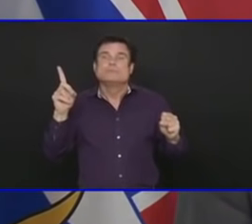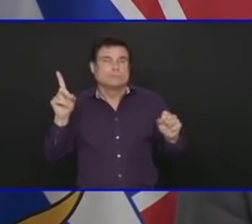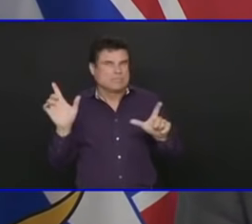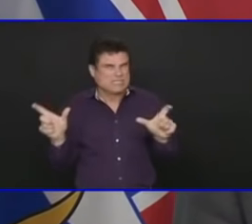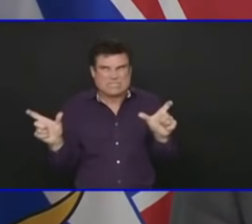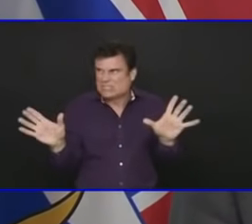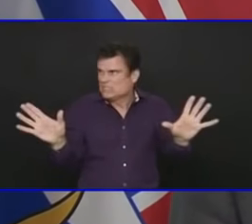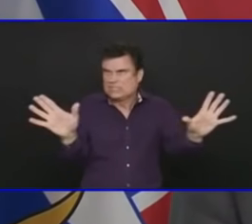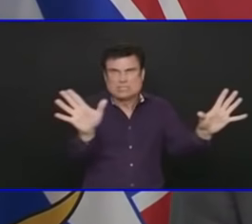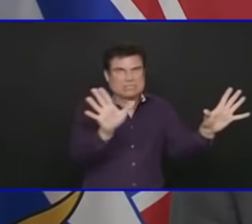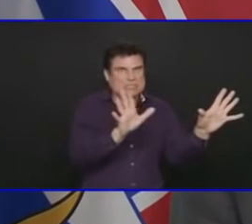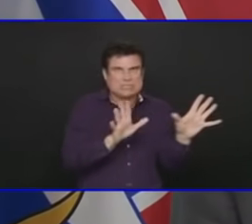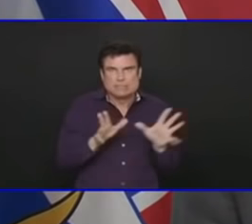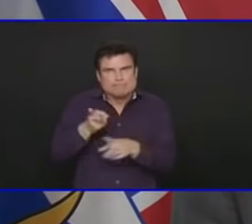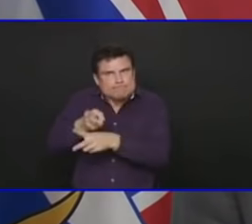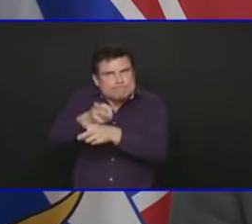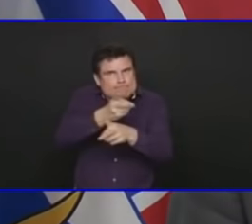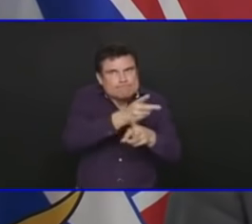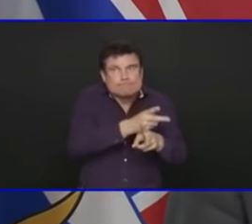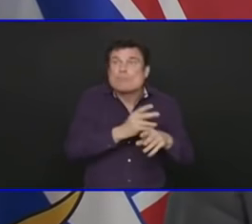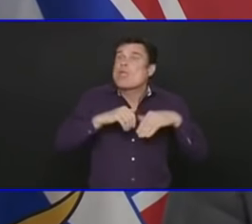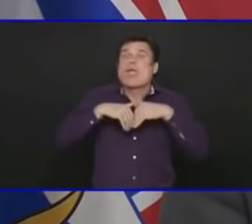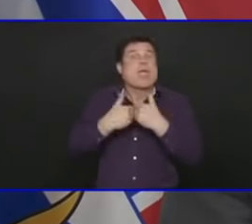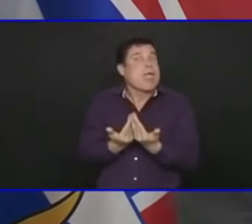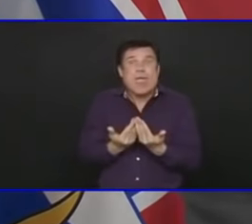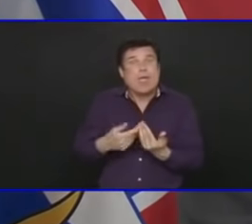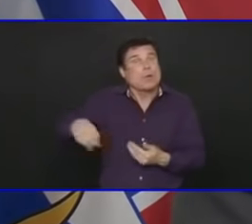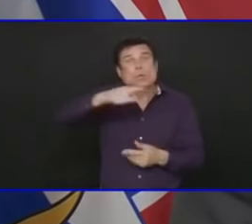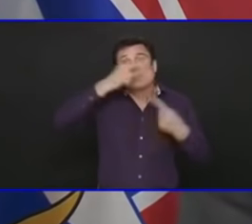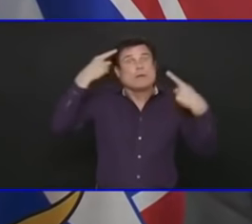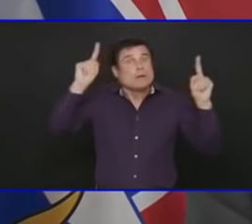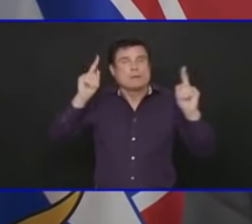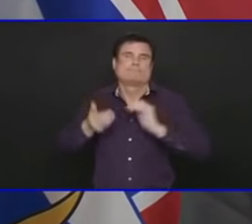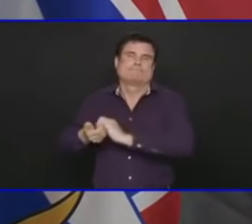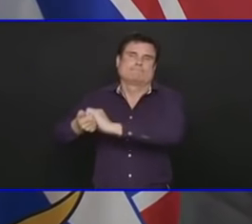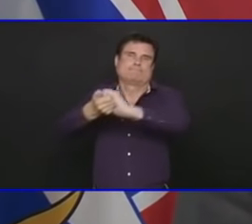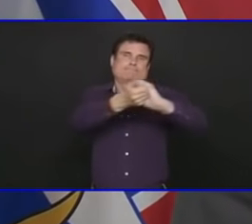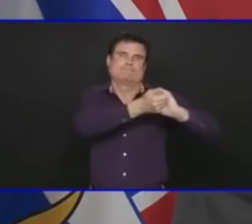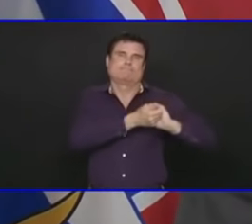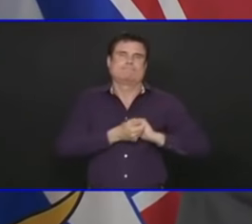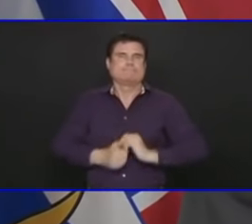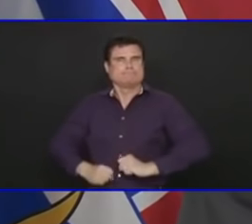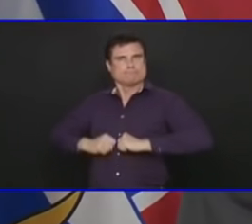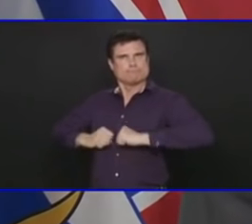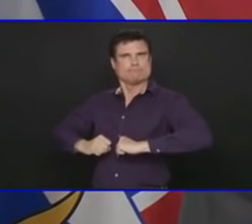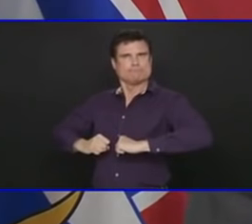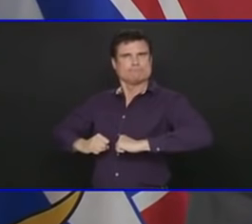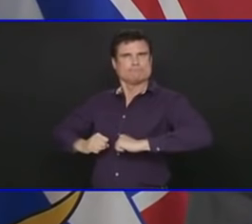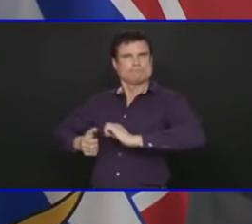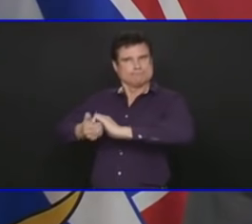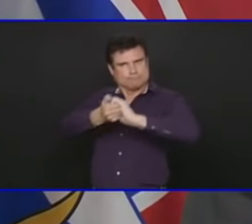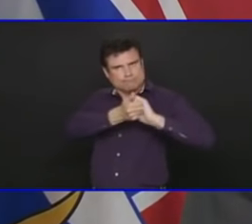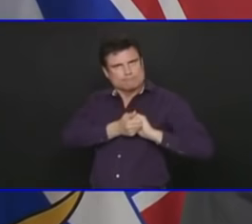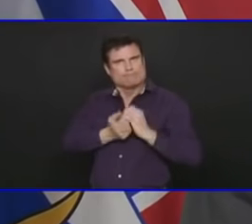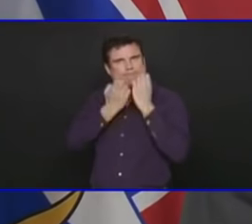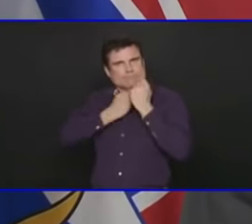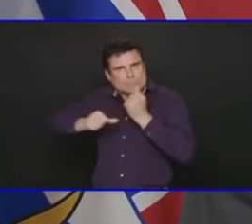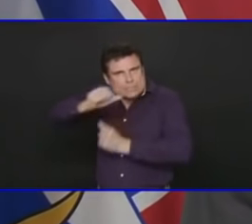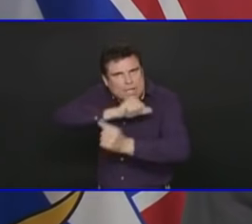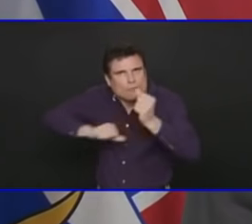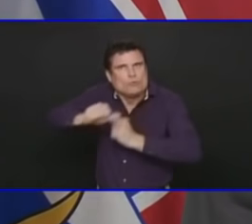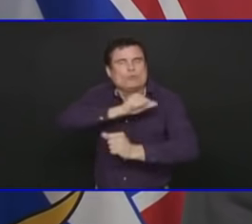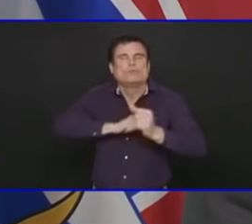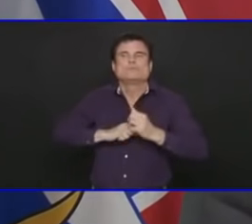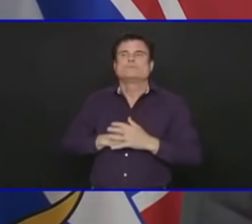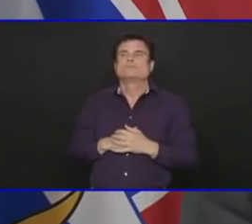the ones we love, for the ones we don't know. When we presented modeling 2 weeks ago on April 17th, I said it gave us hope, and indeed